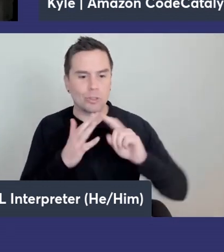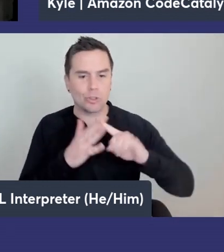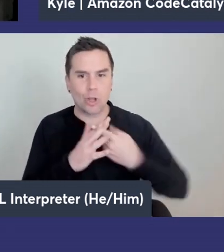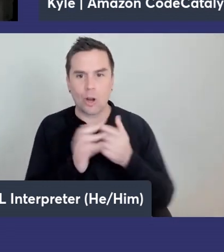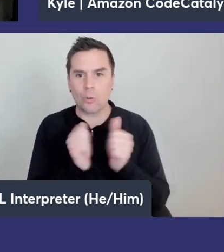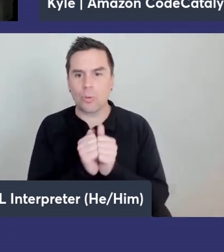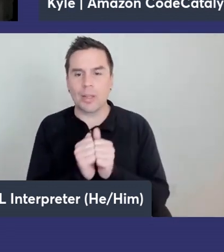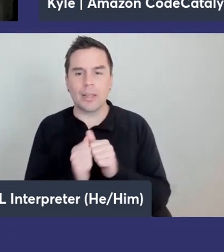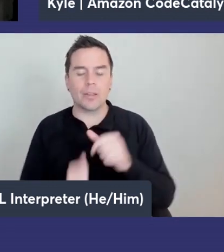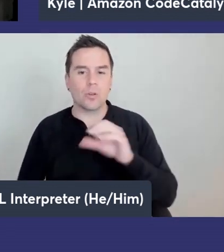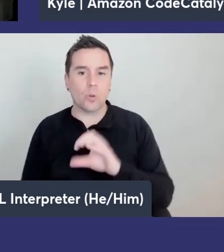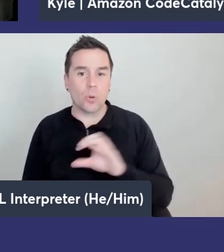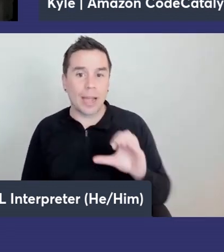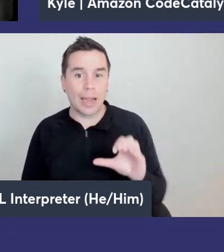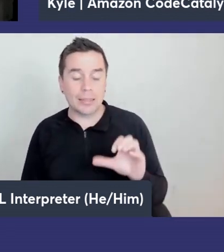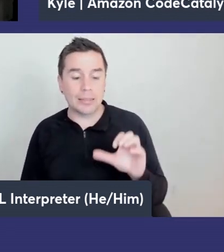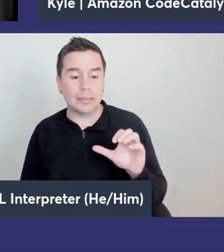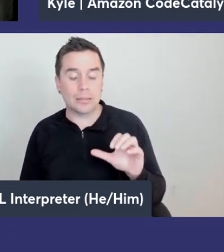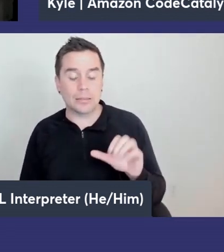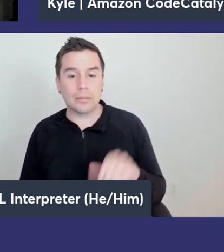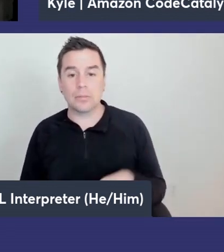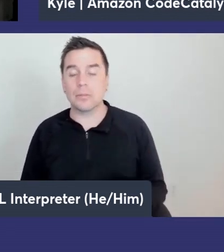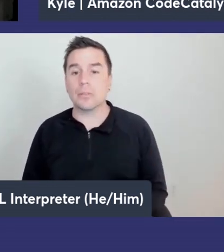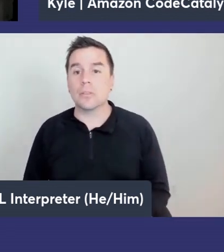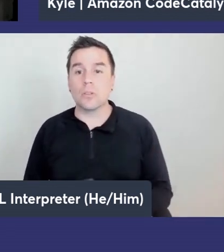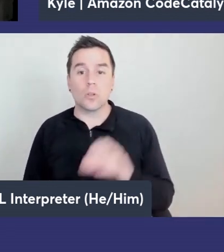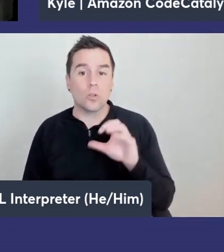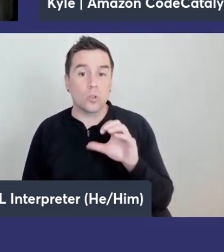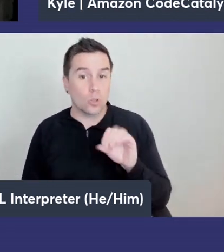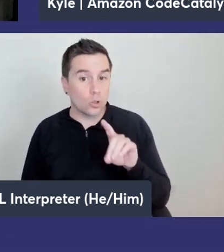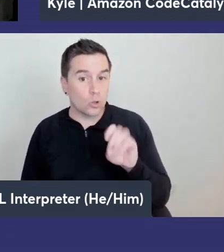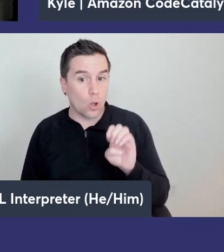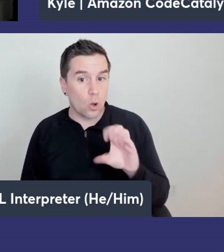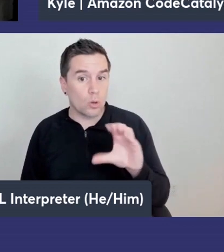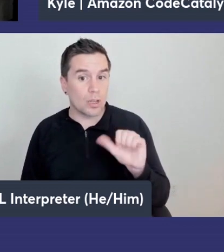believe. Right. Yeah, I was going to say, go to